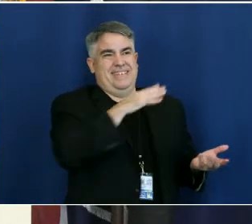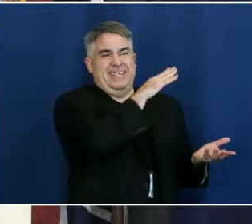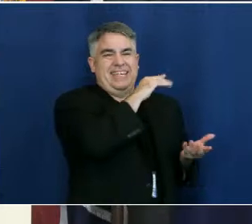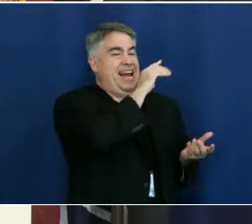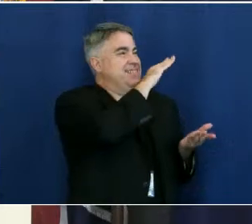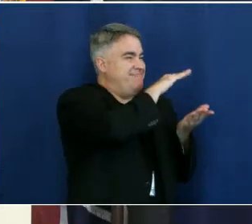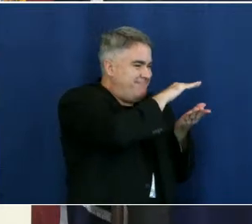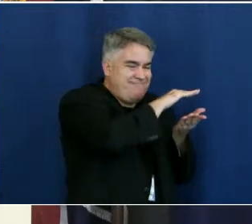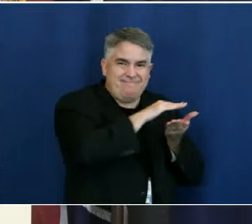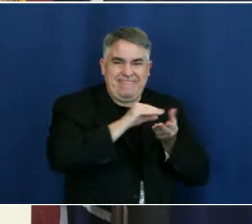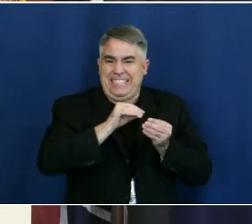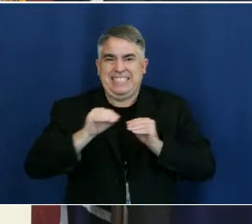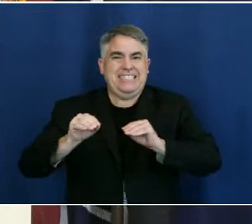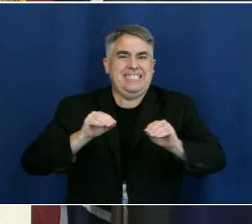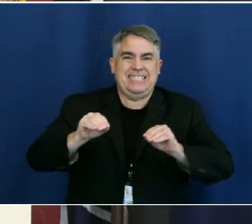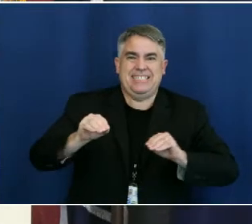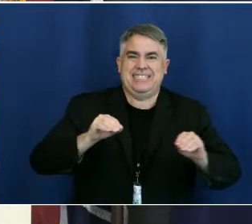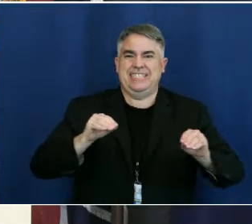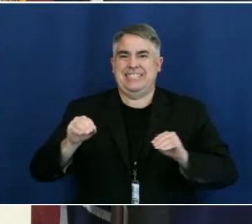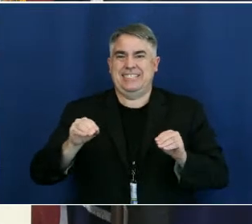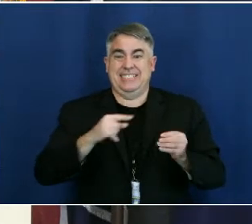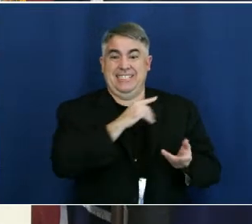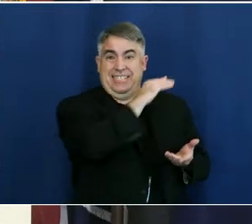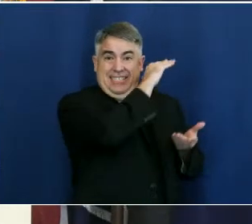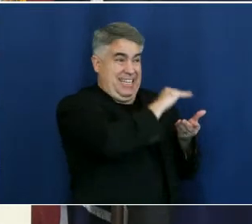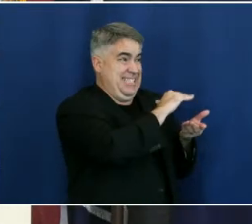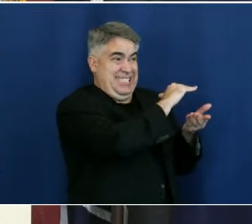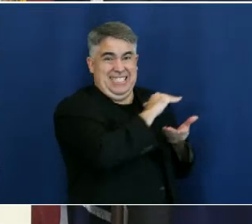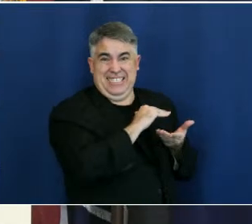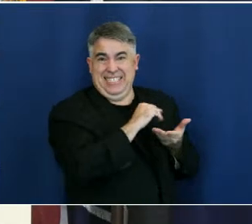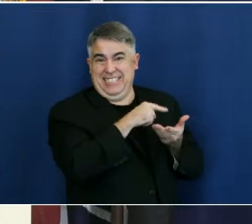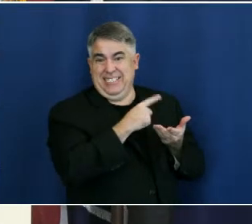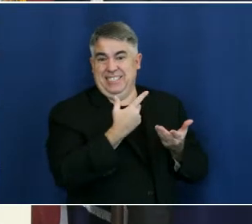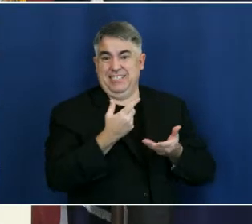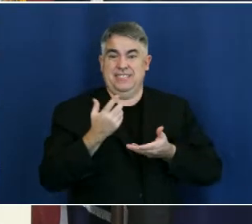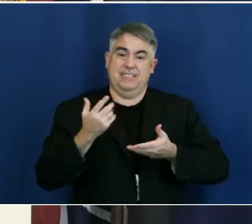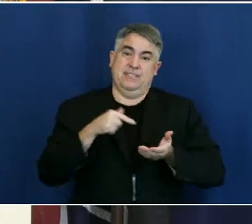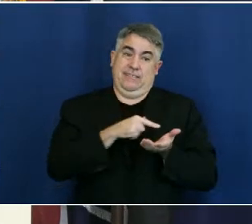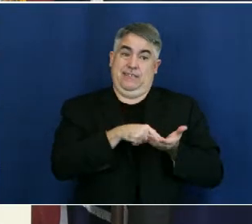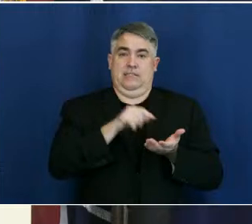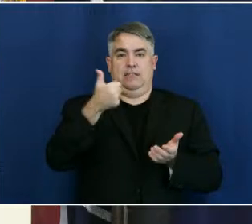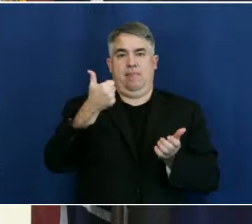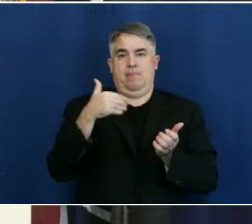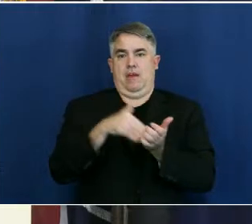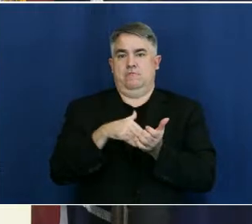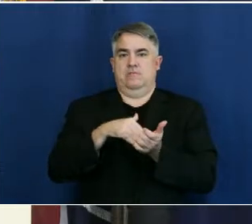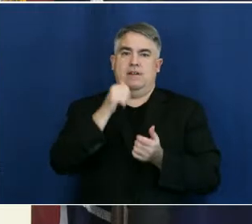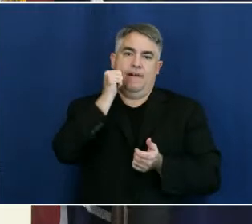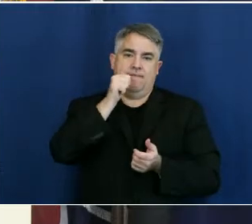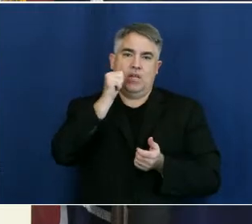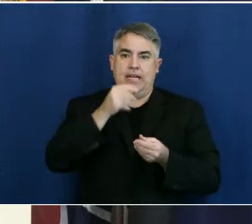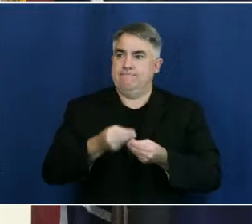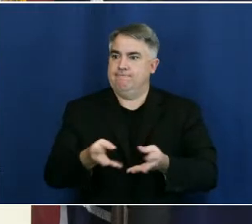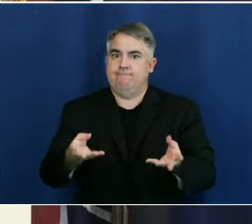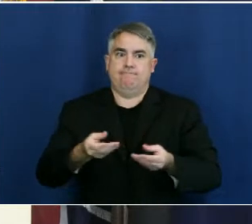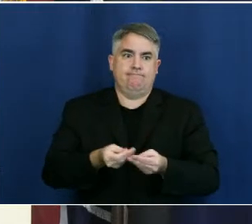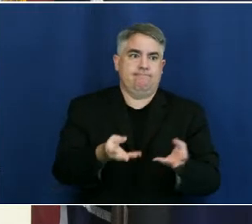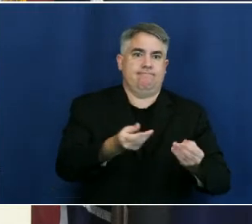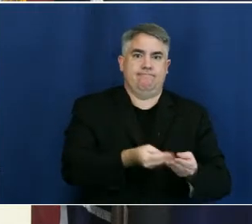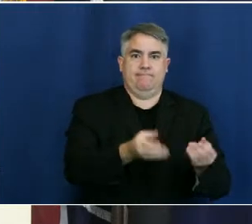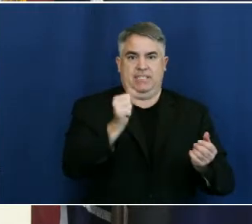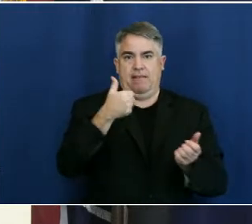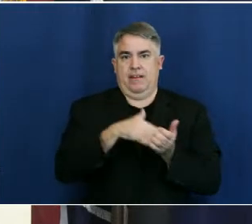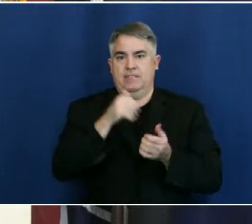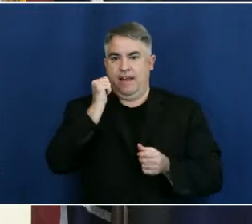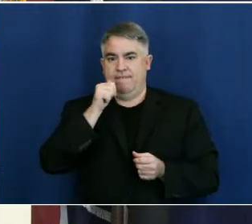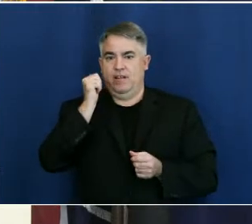ahead, we will only be administering about 10,000 per day at these locations. Again, 1/2 of the capacity of